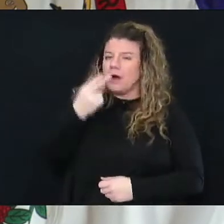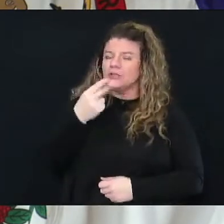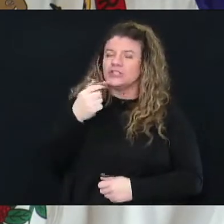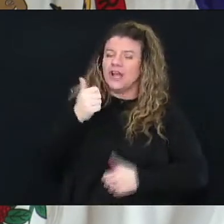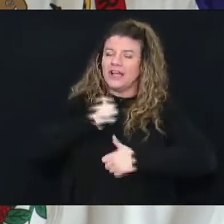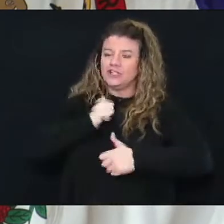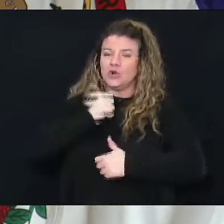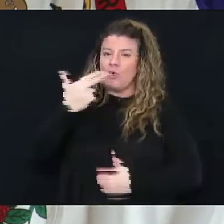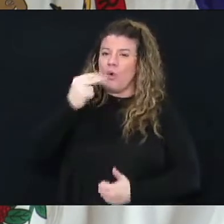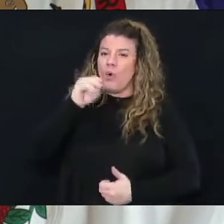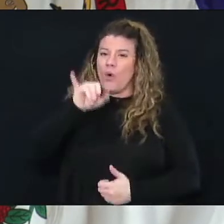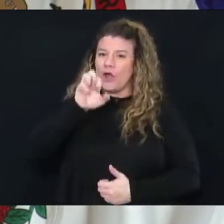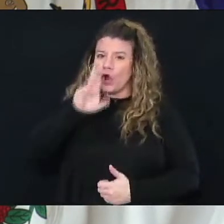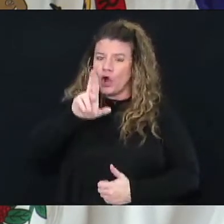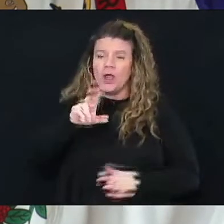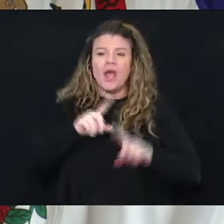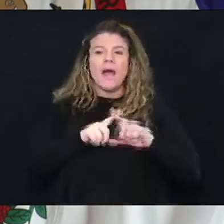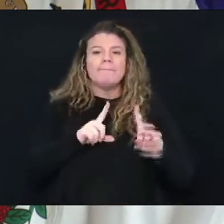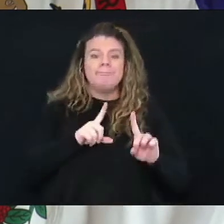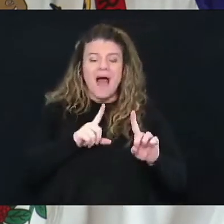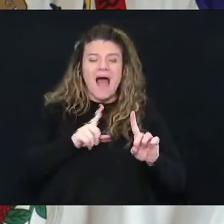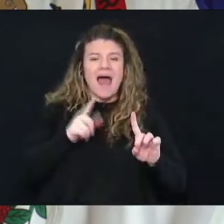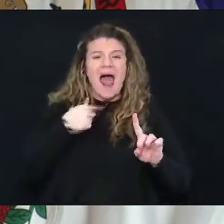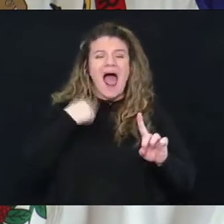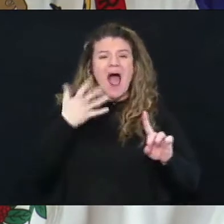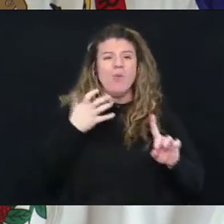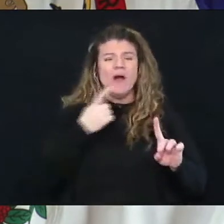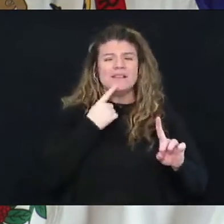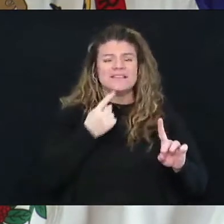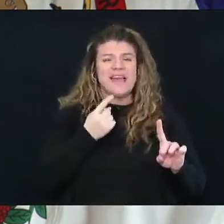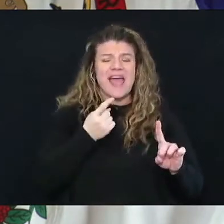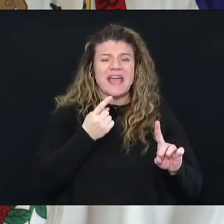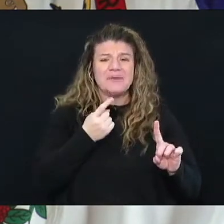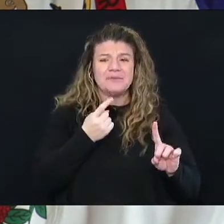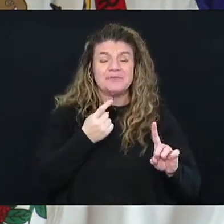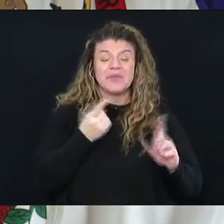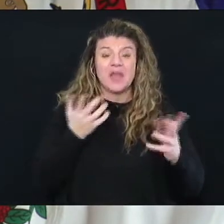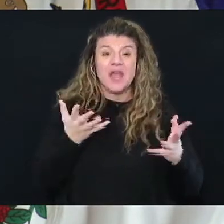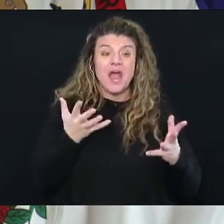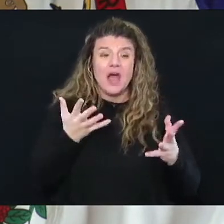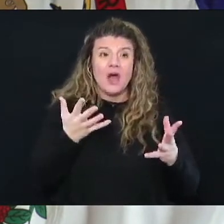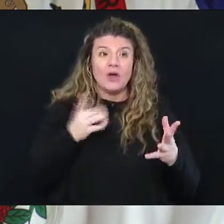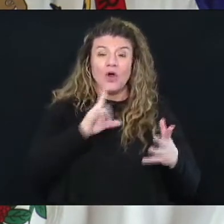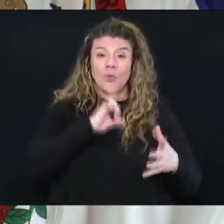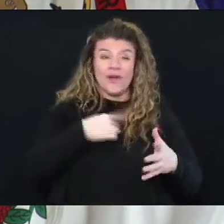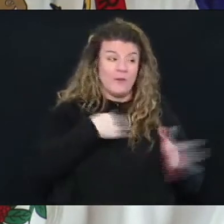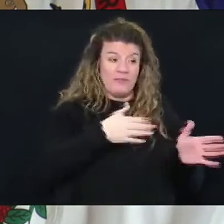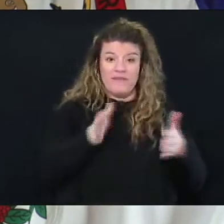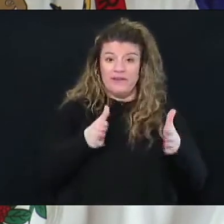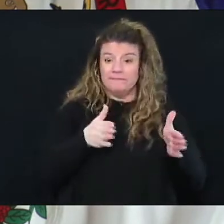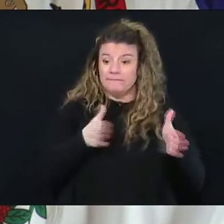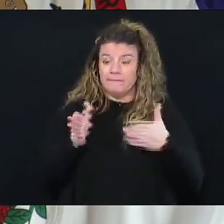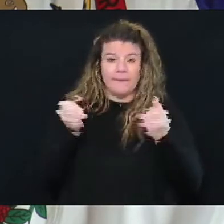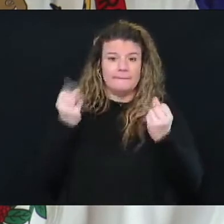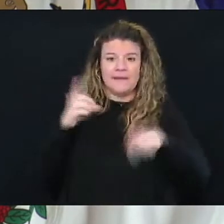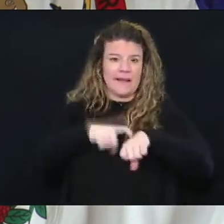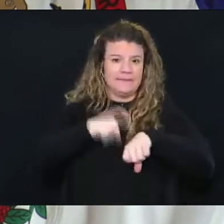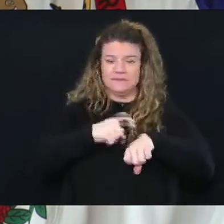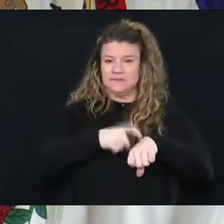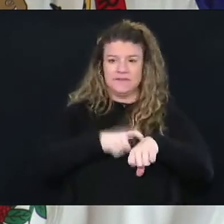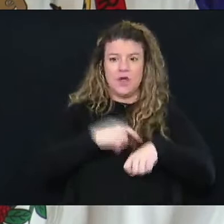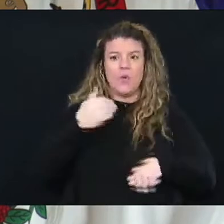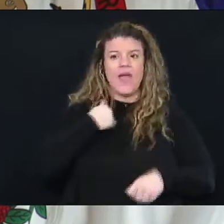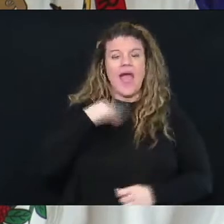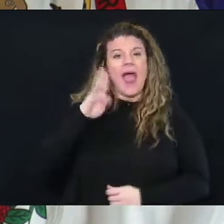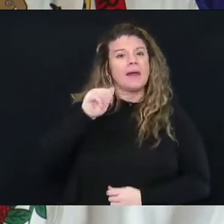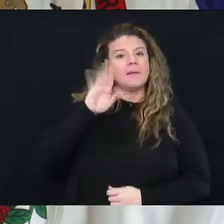General Hoyer. But I would say just this. We have pivoted so many different times. We went out with